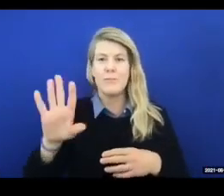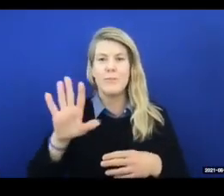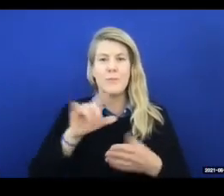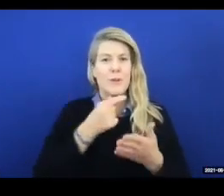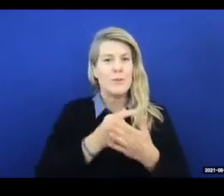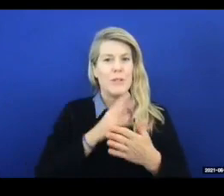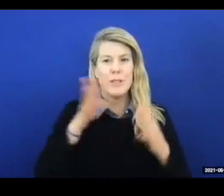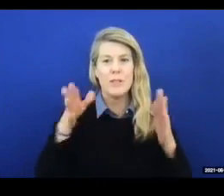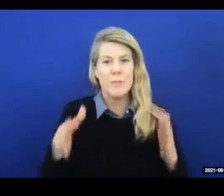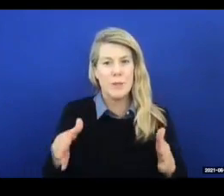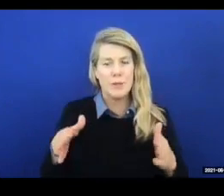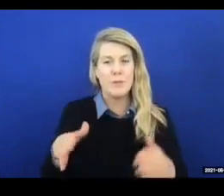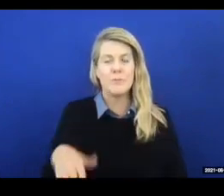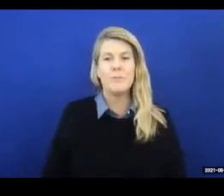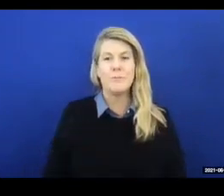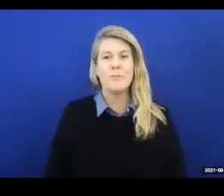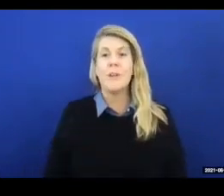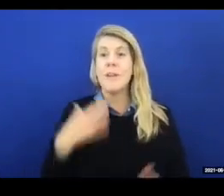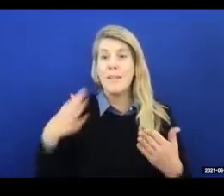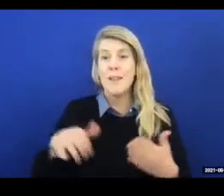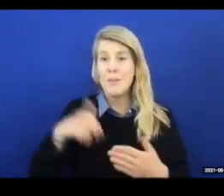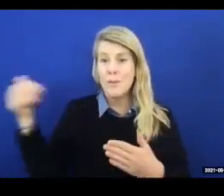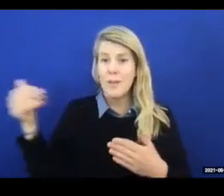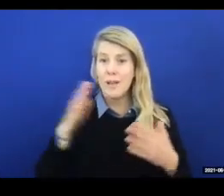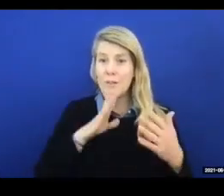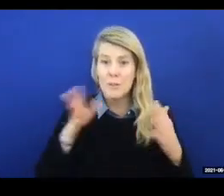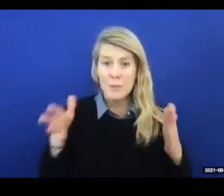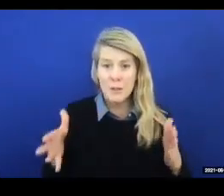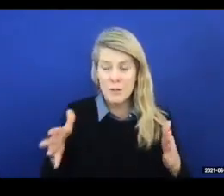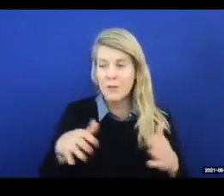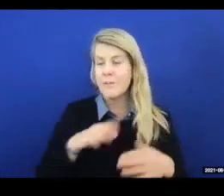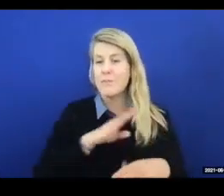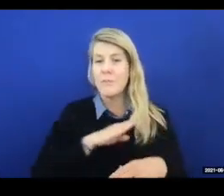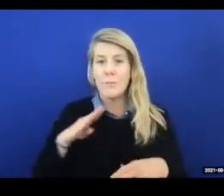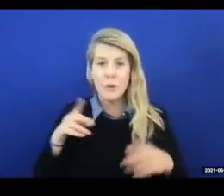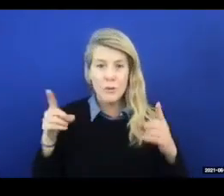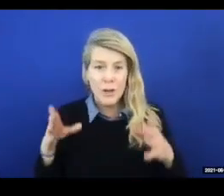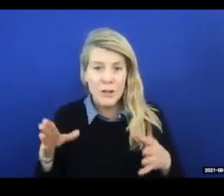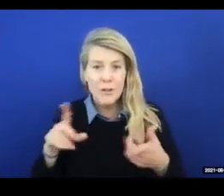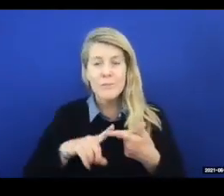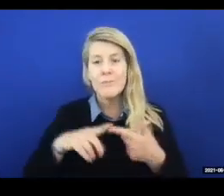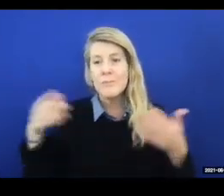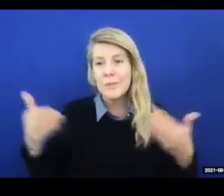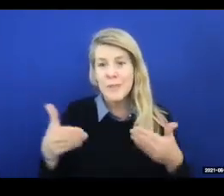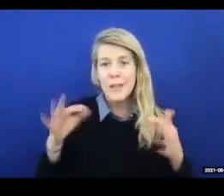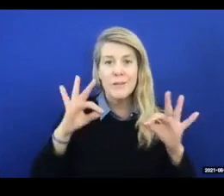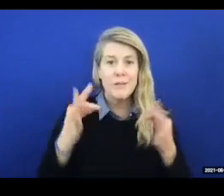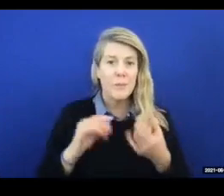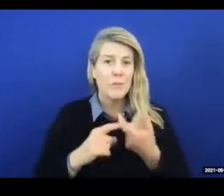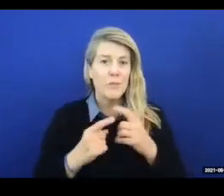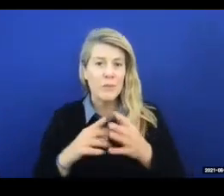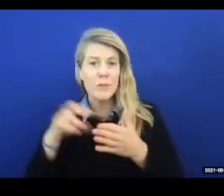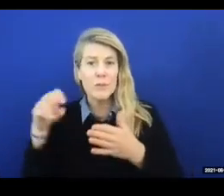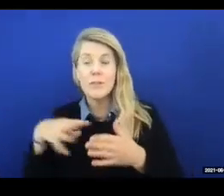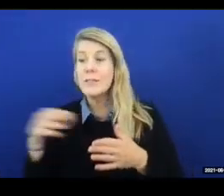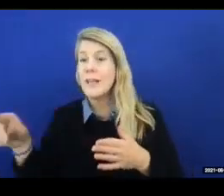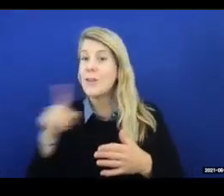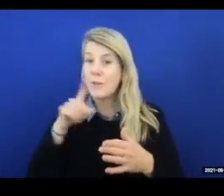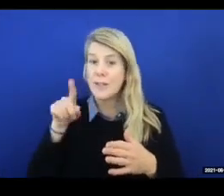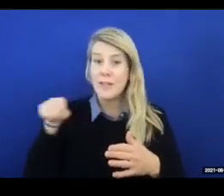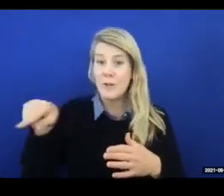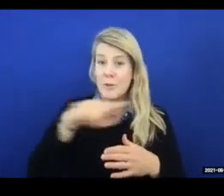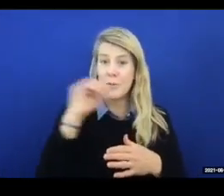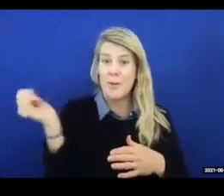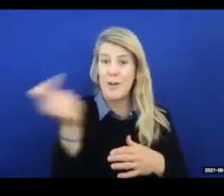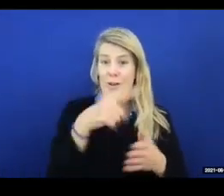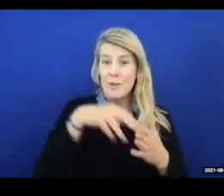ceremony. Thank you to all the other speakers, the Associated Board of Directors, guests, family, friends, students, and especially the class